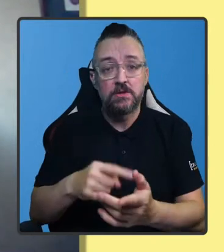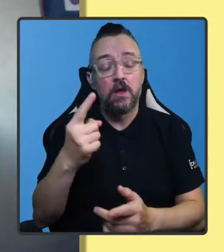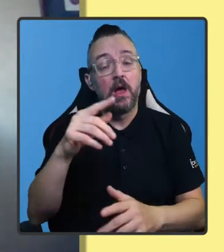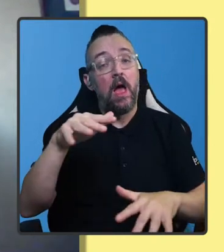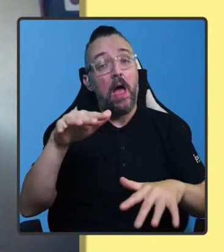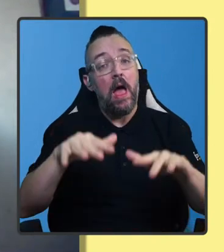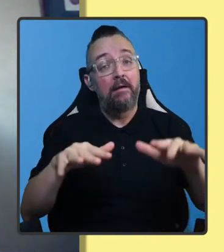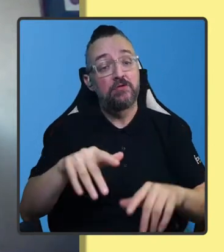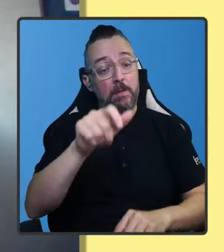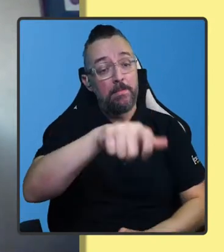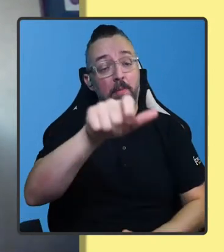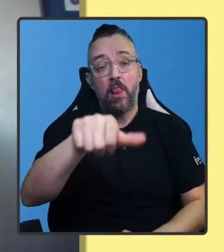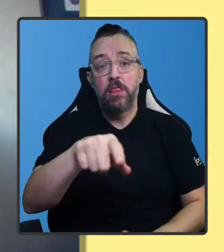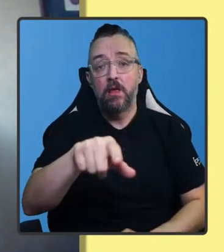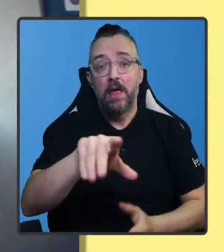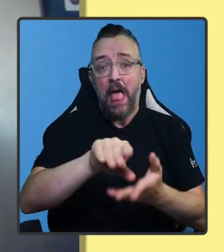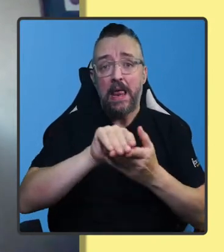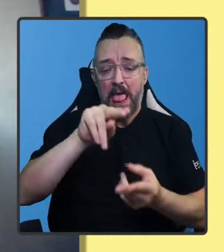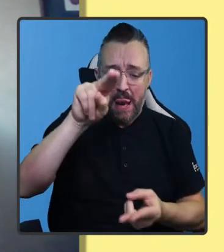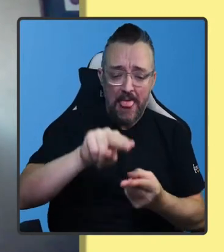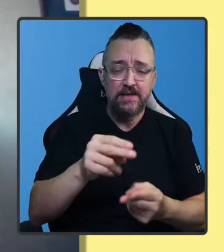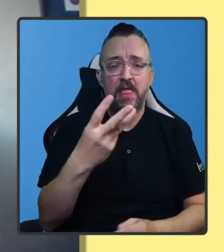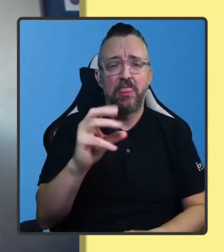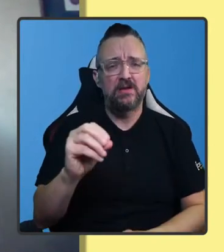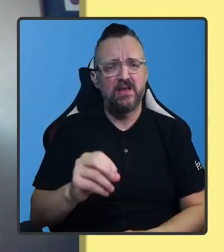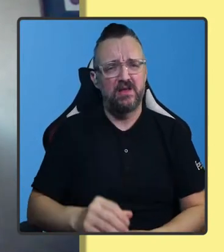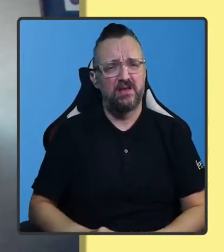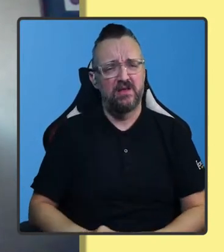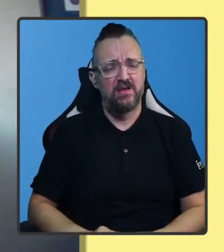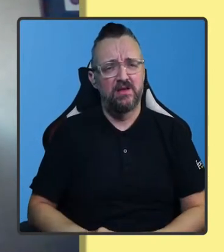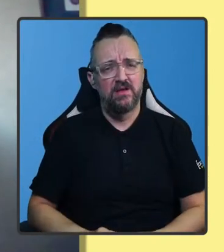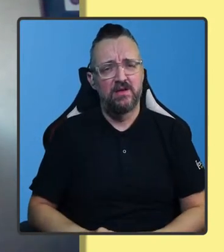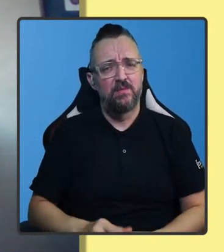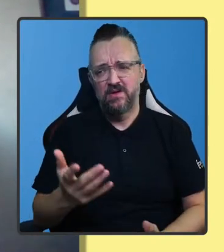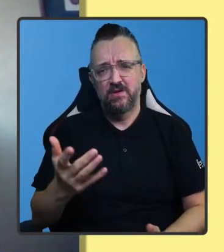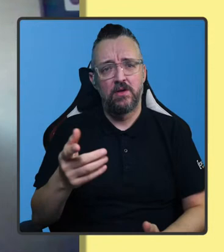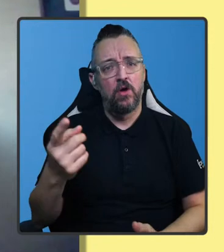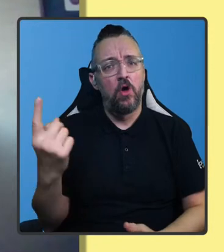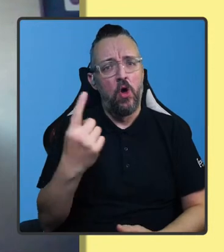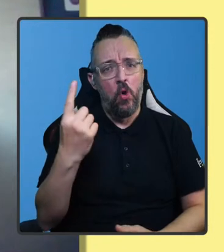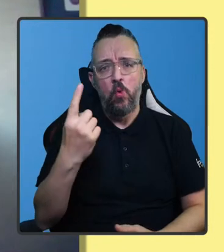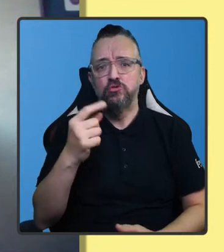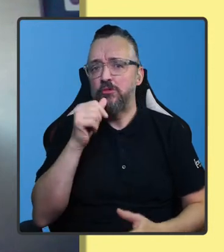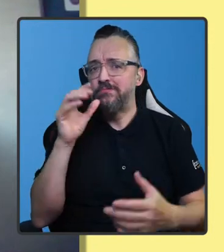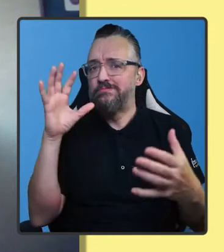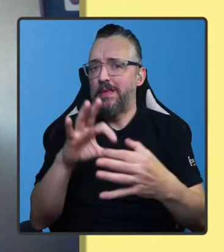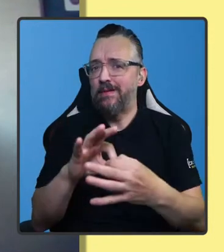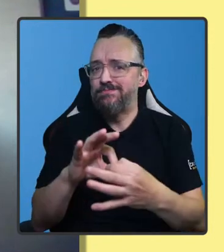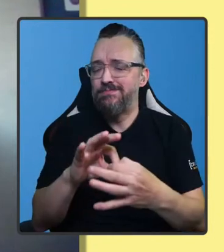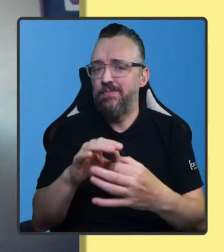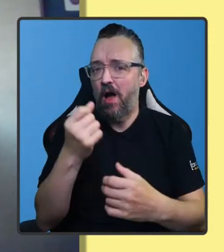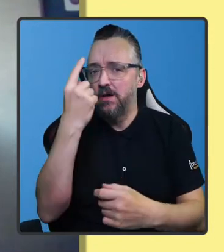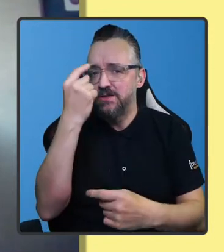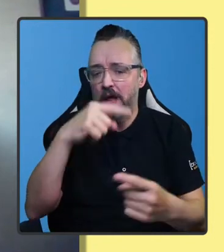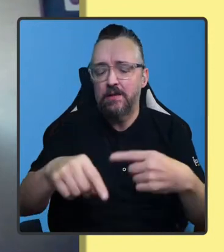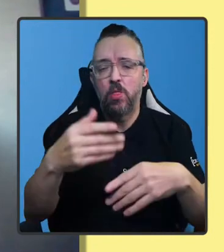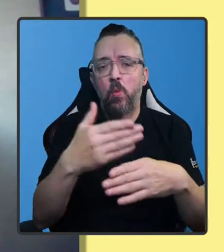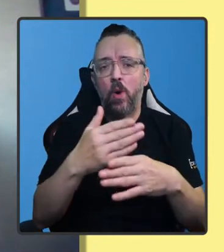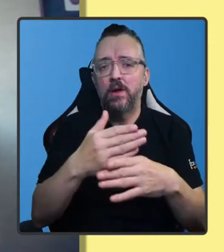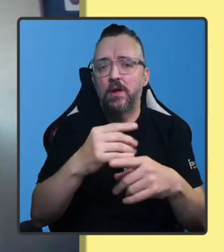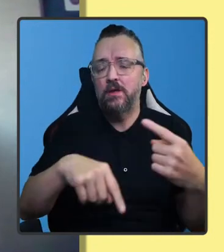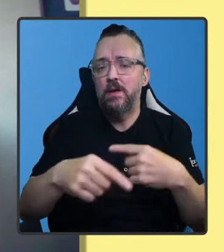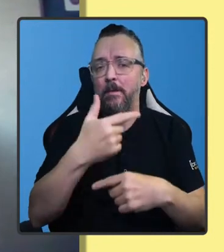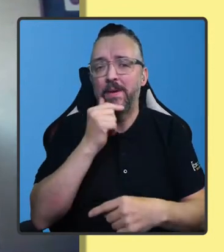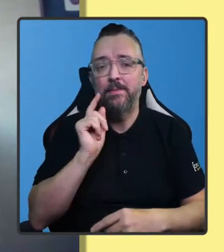year. So tell us again, Mr. Ross, who is it that's out of touch? Friends, the simple truth is that the Tories don't care